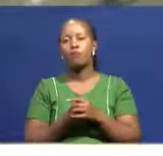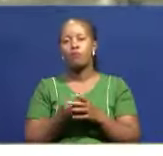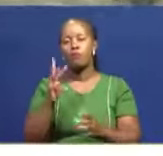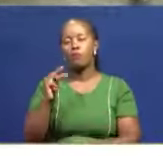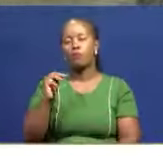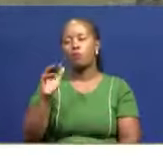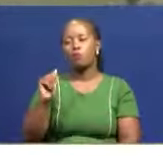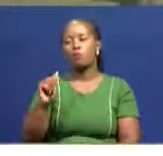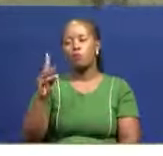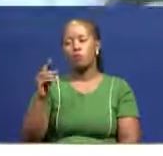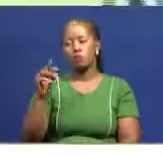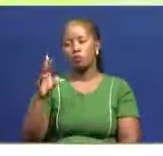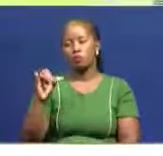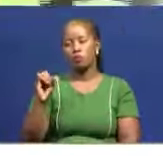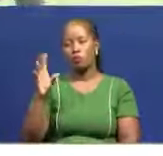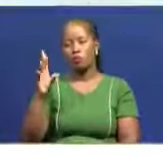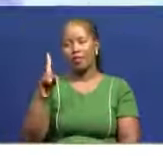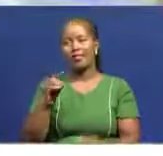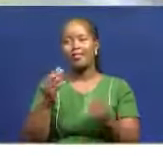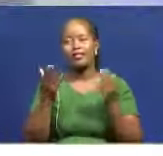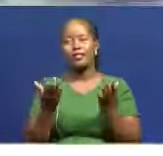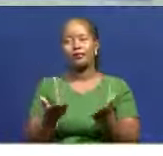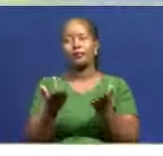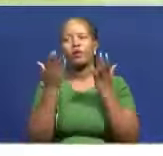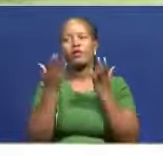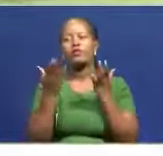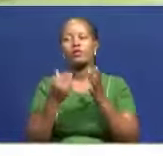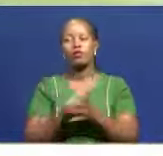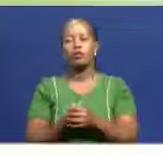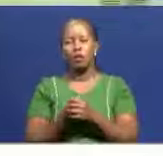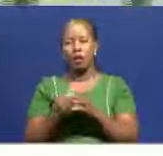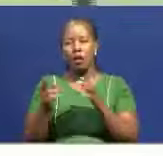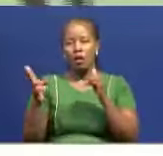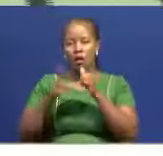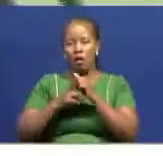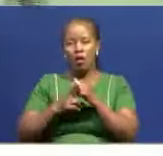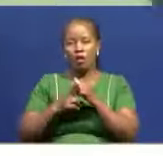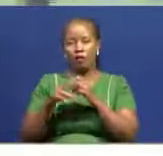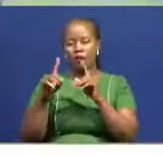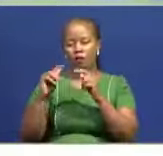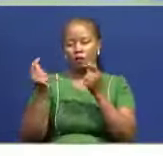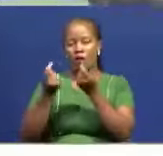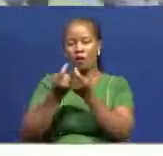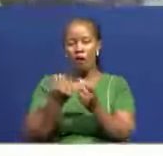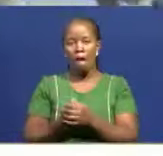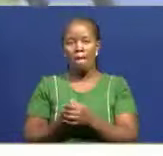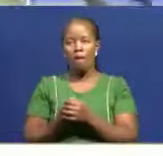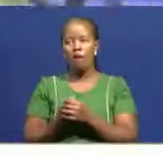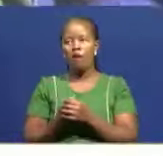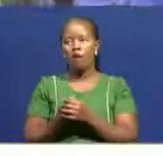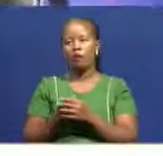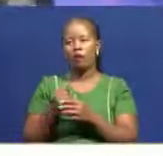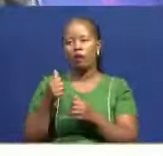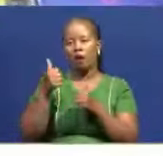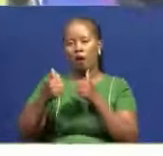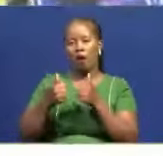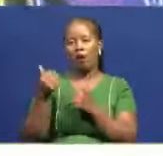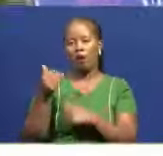Madrid promotion relegation play. Seventh. Okay, let's start with the easier one, which is Chipu.